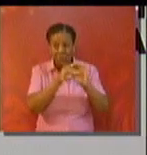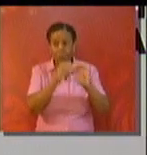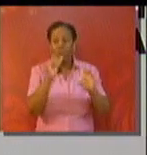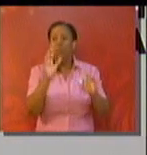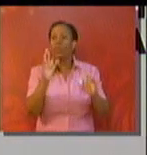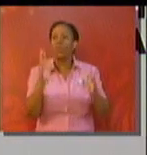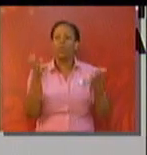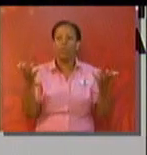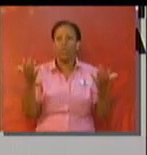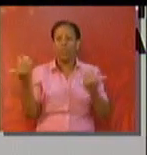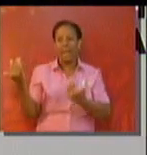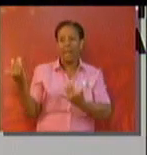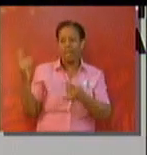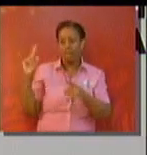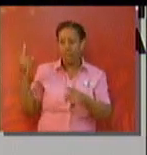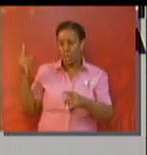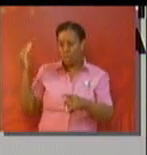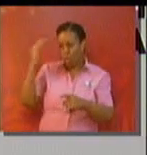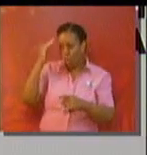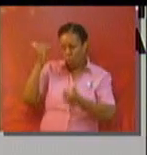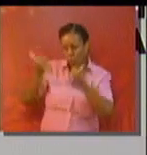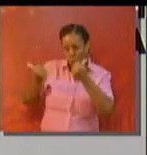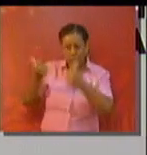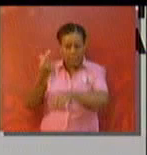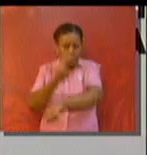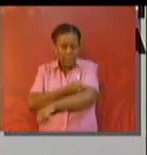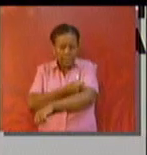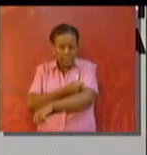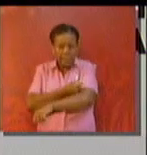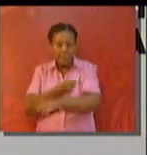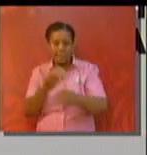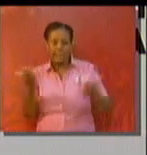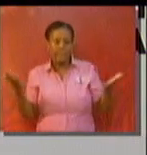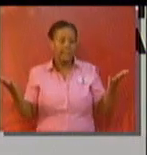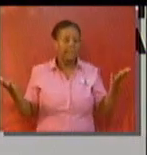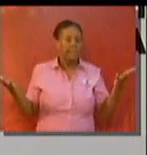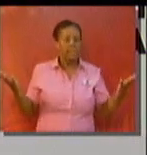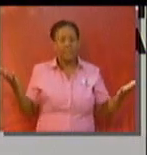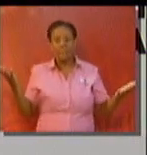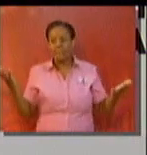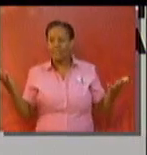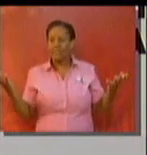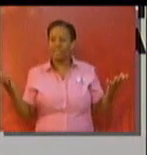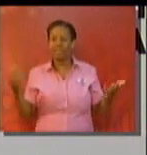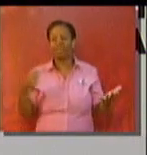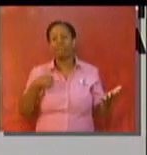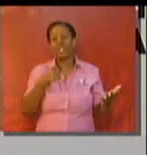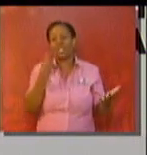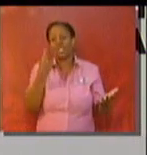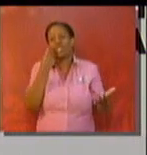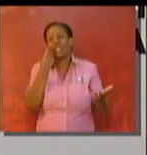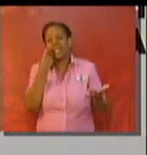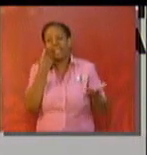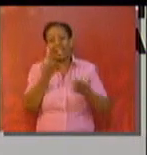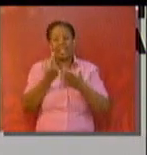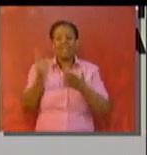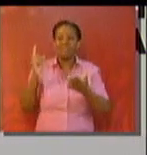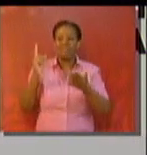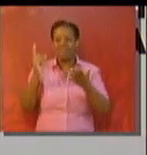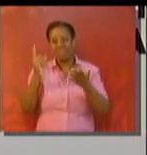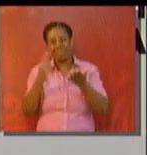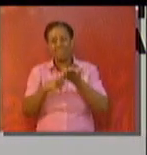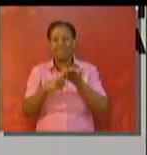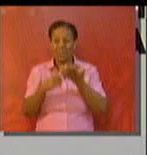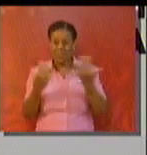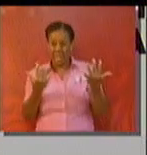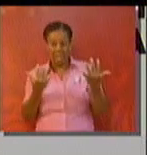say in local parlance, take in front. Not knowing which vaccine we are going to get doesn't mean